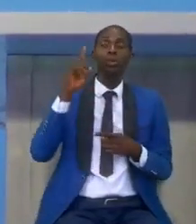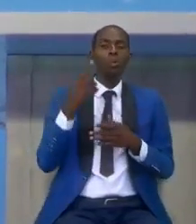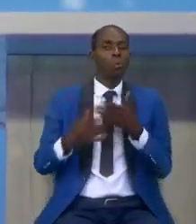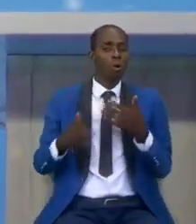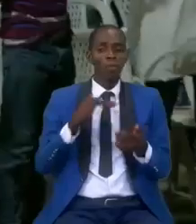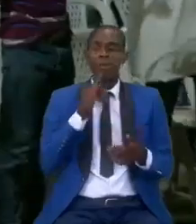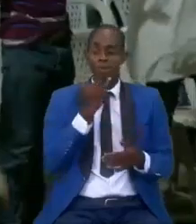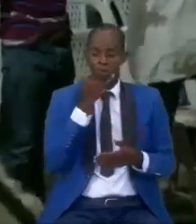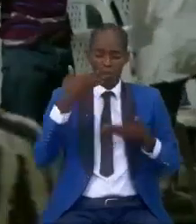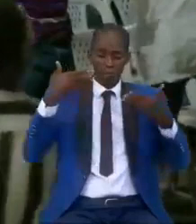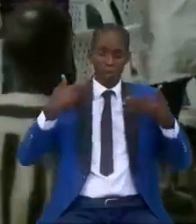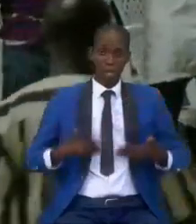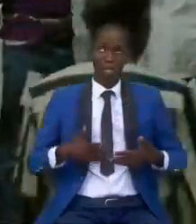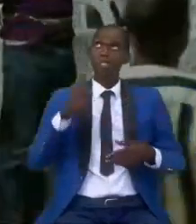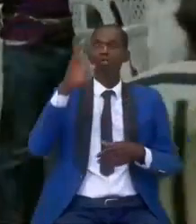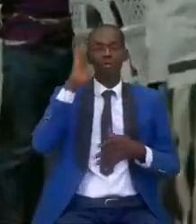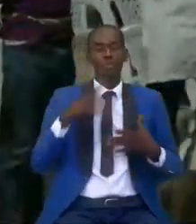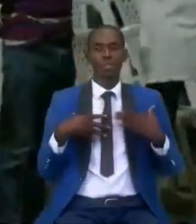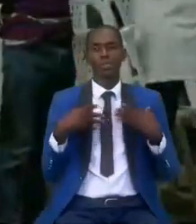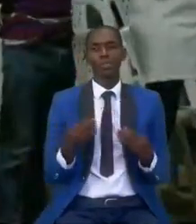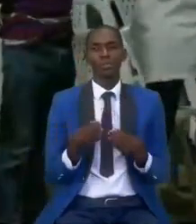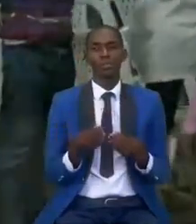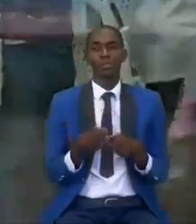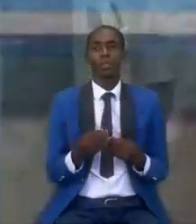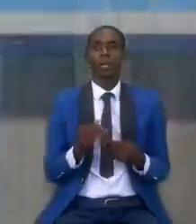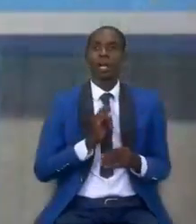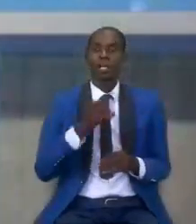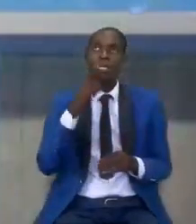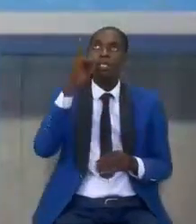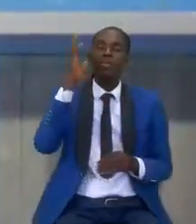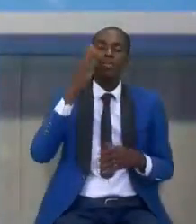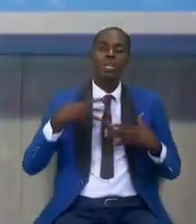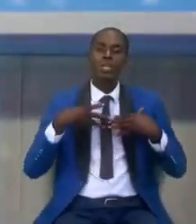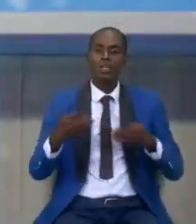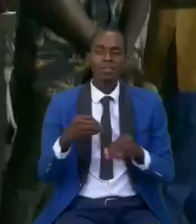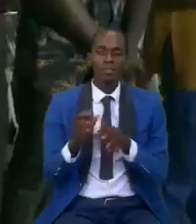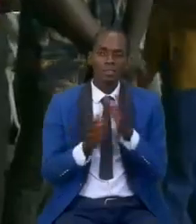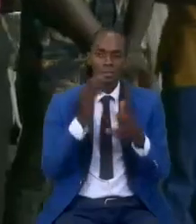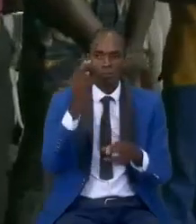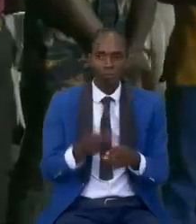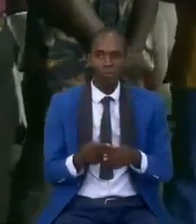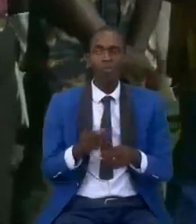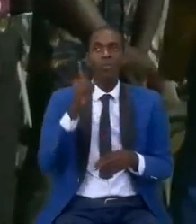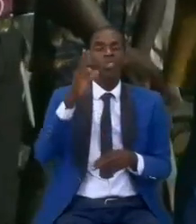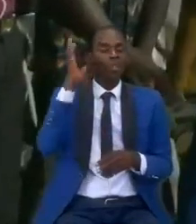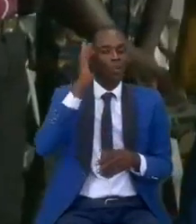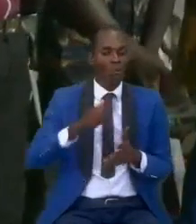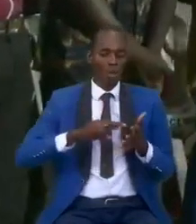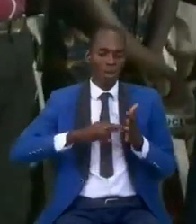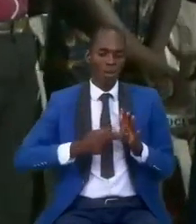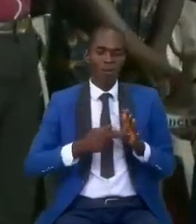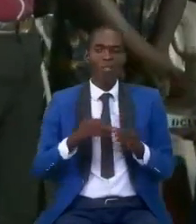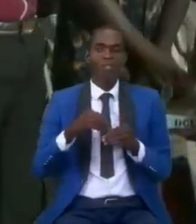heal. He will repair. He will recover. And at